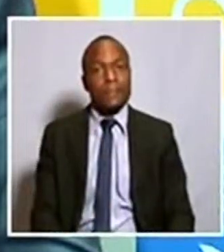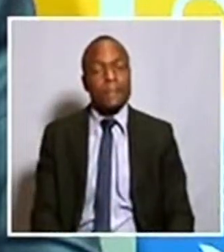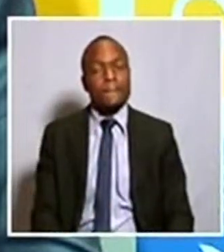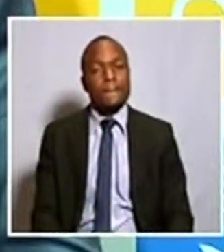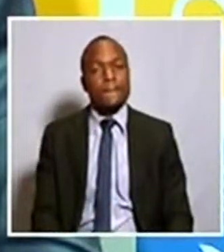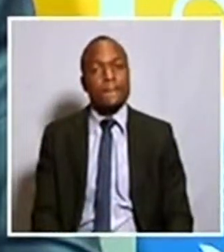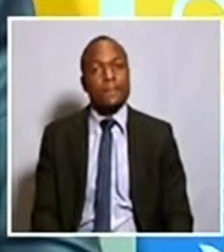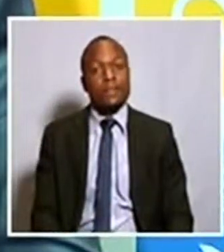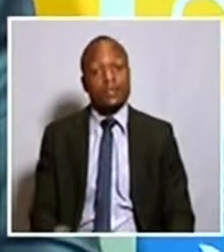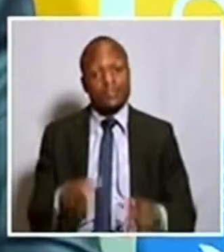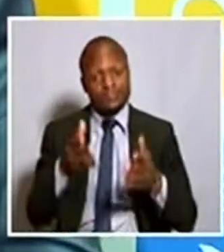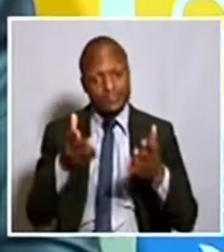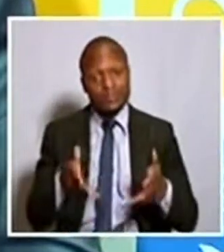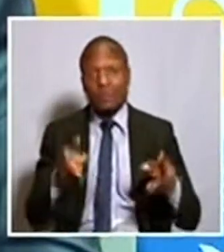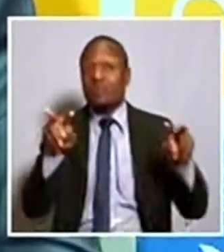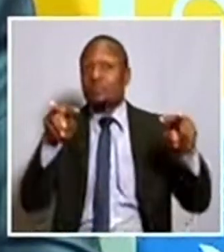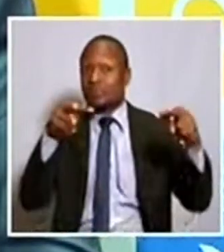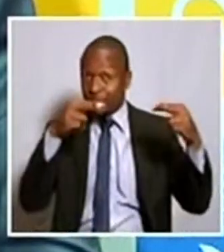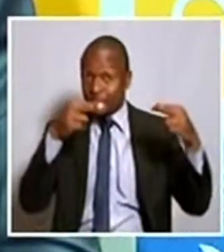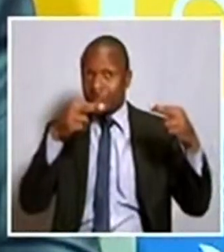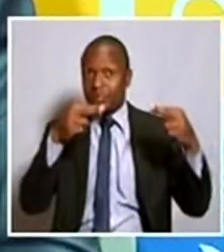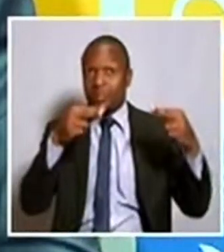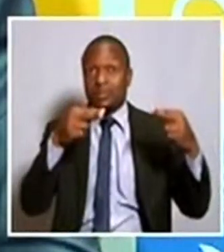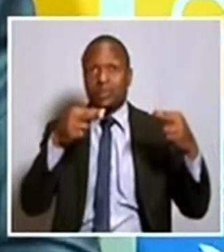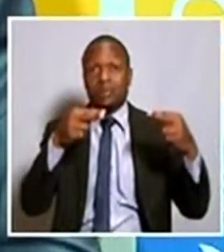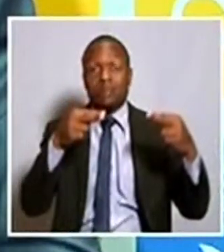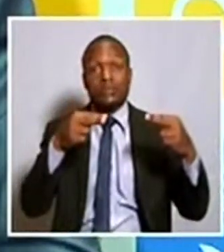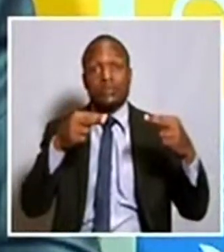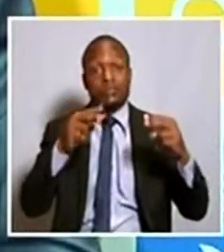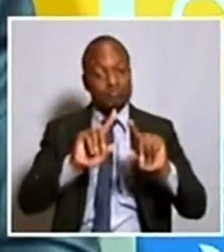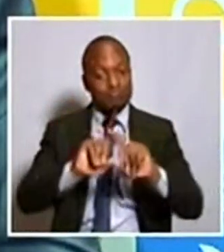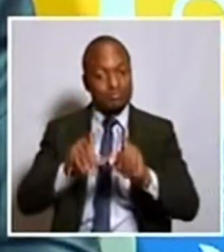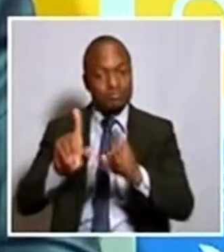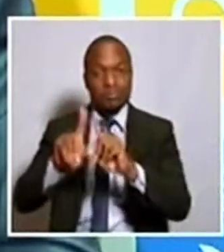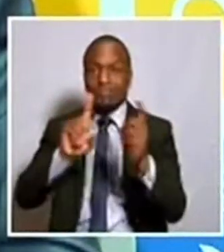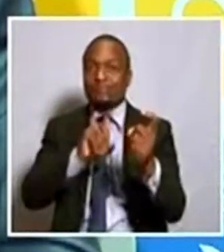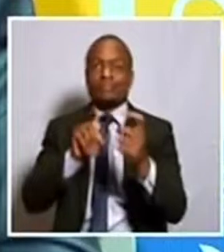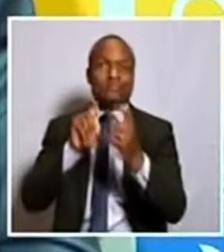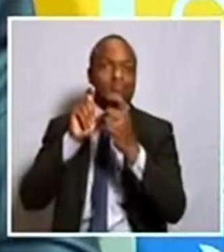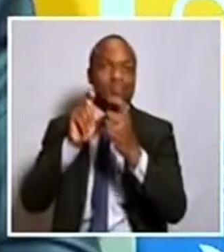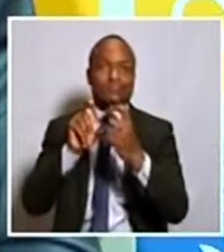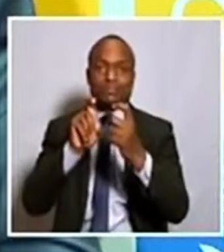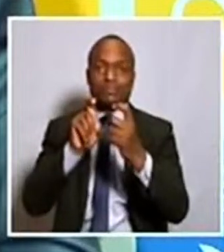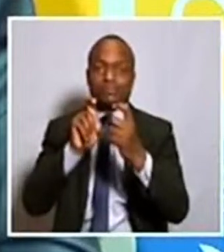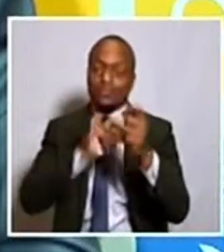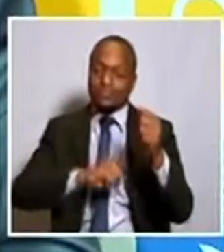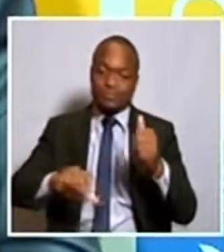Here, we are faced with a number of challenges that are surrounding